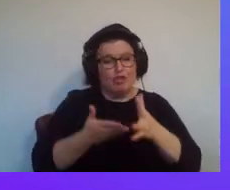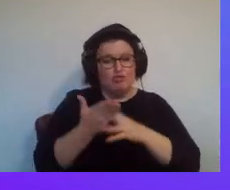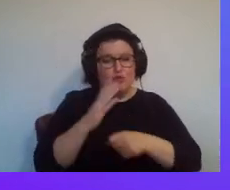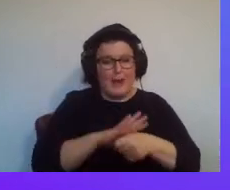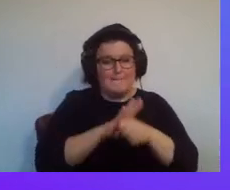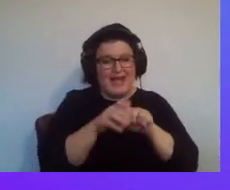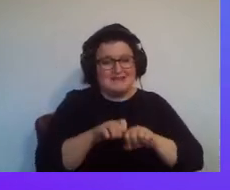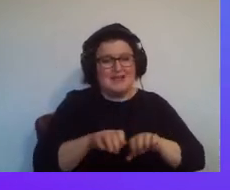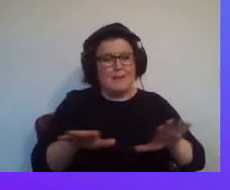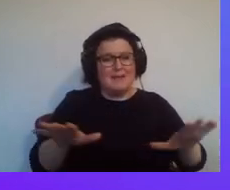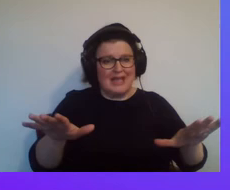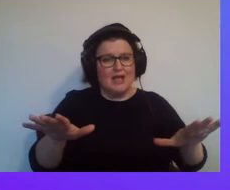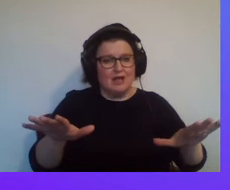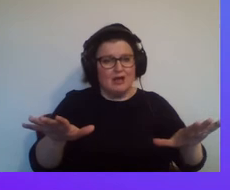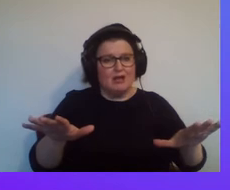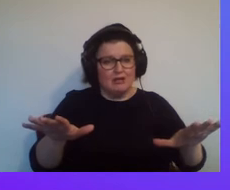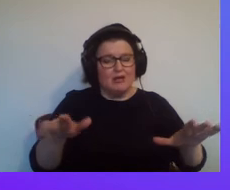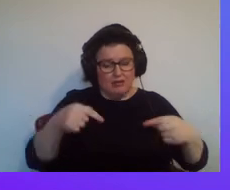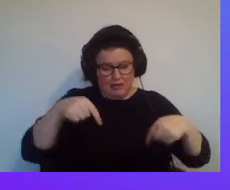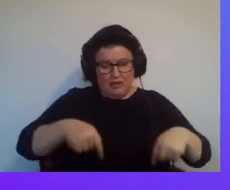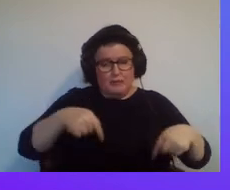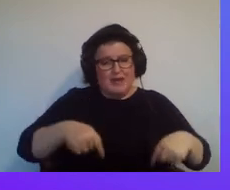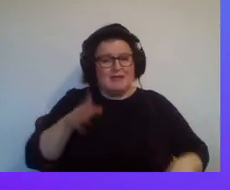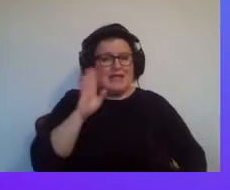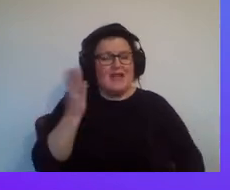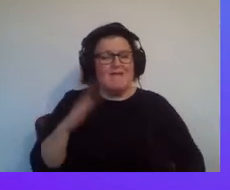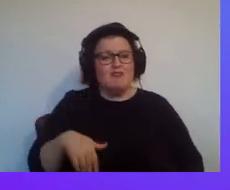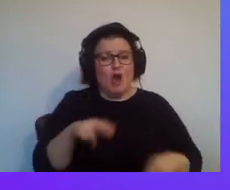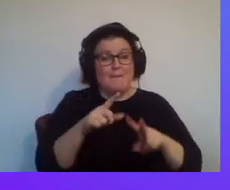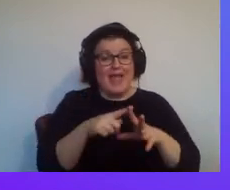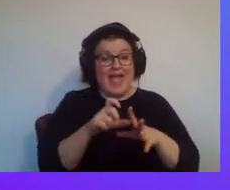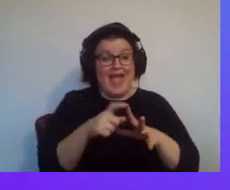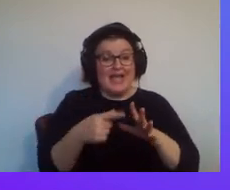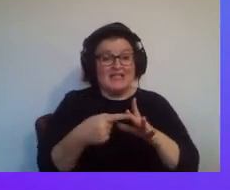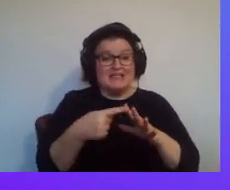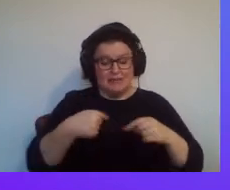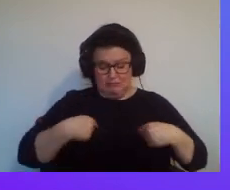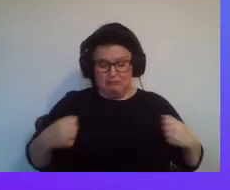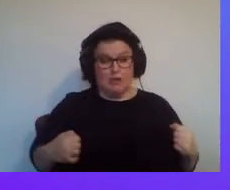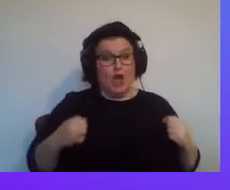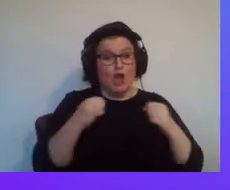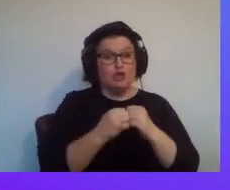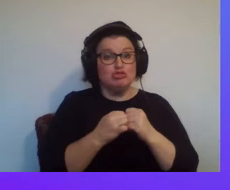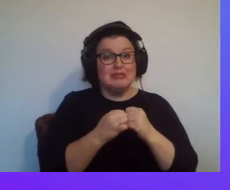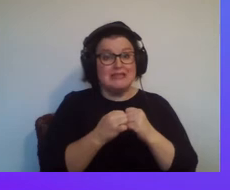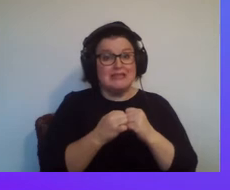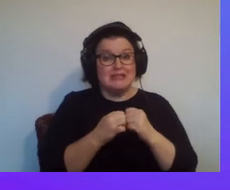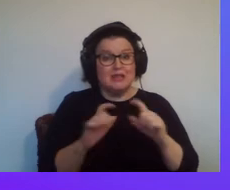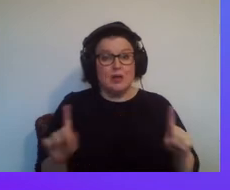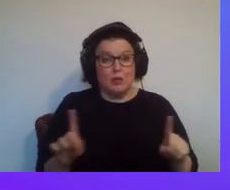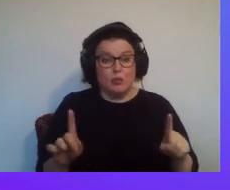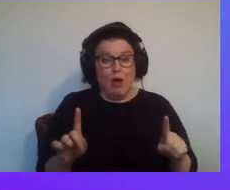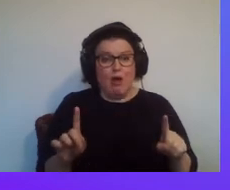since. But issues that I'm hearing from Eddie, and I completely agree with Eddie on this, that there are